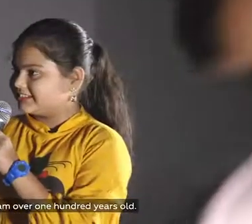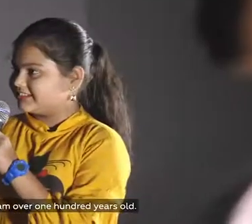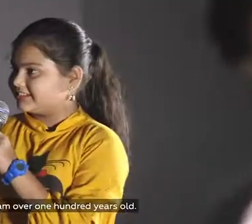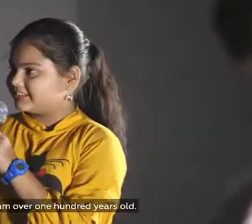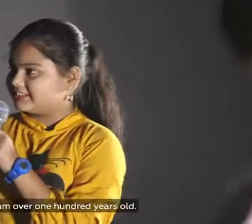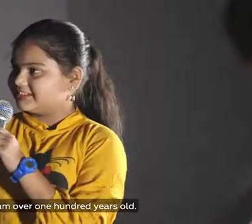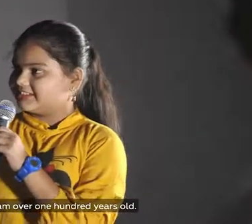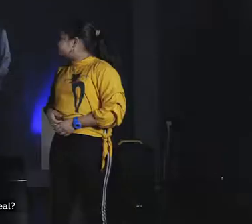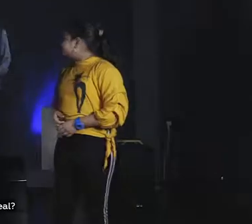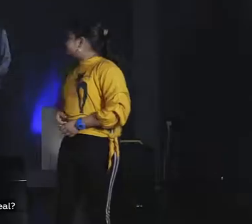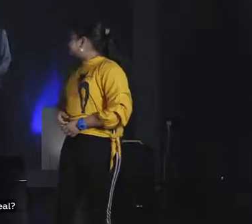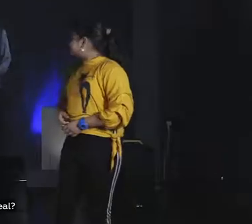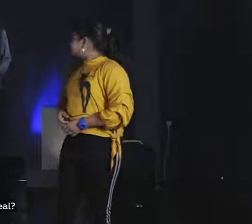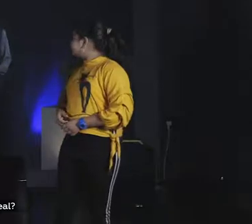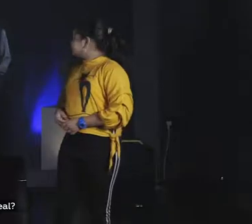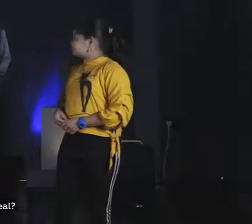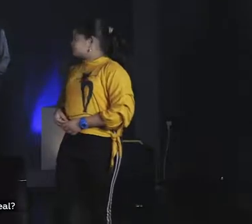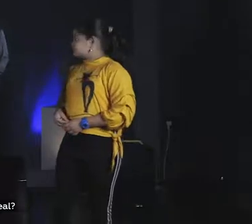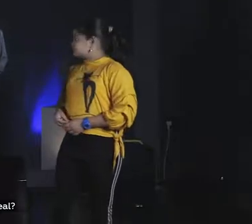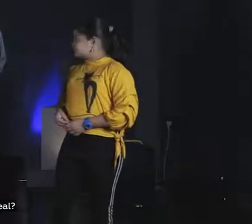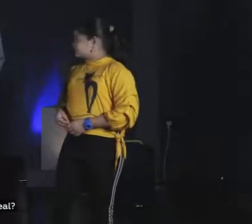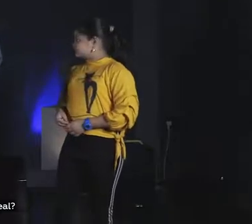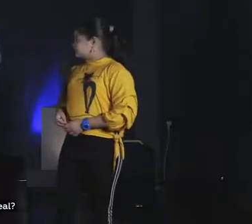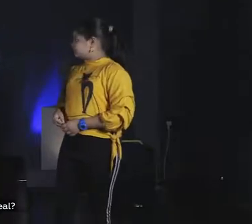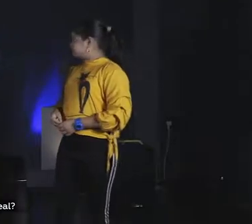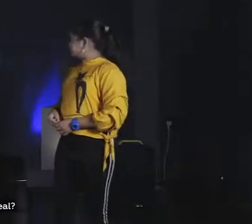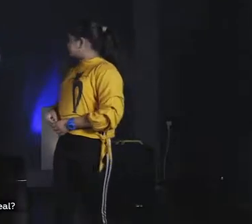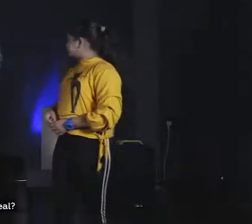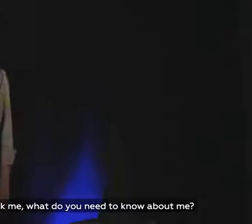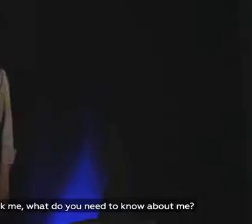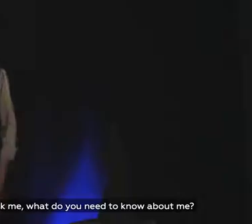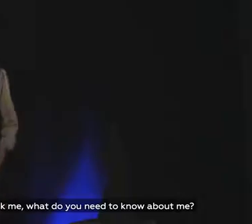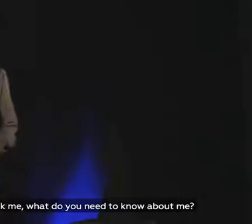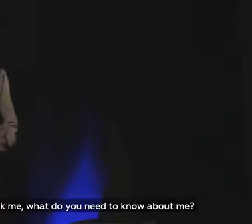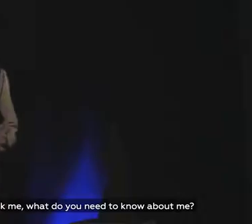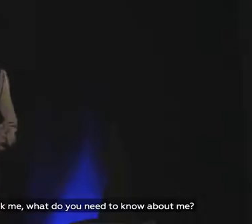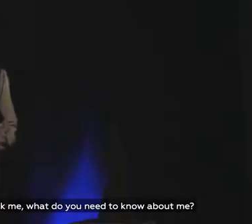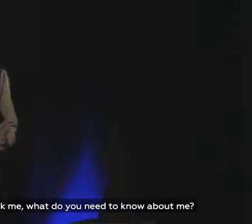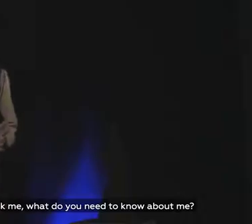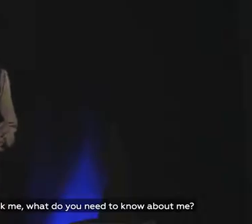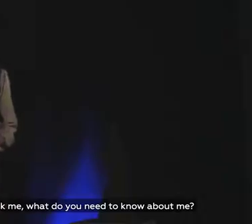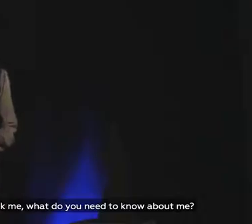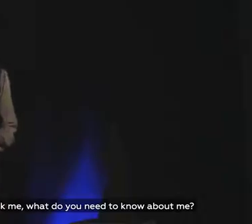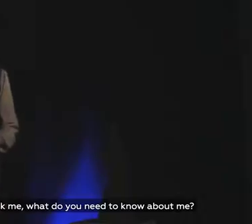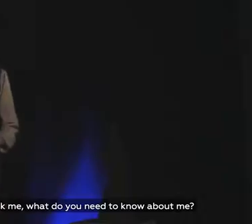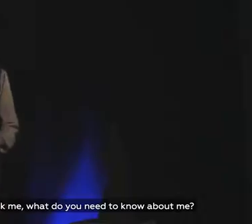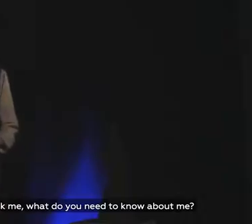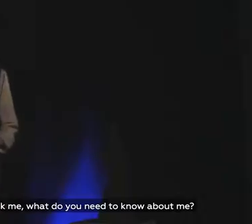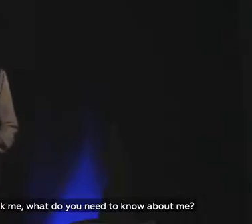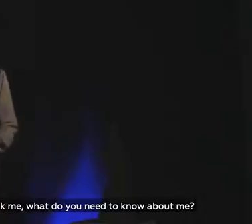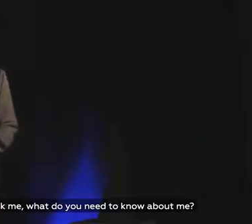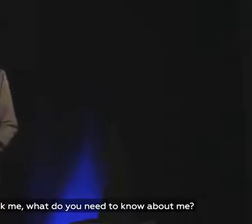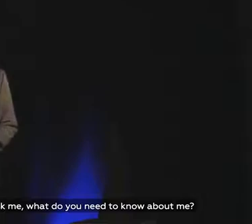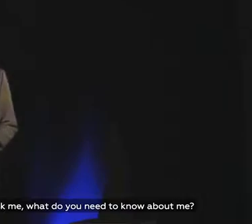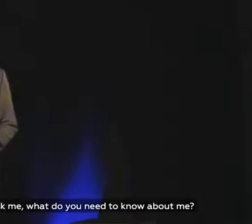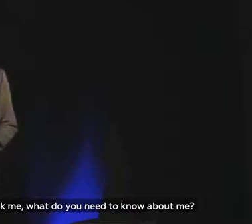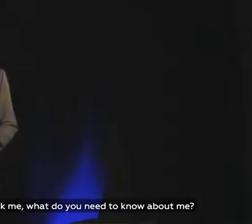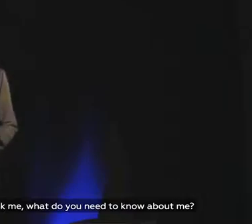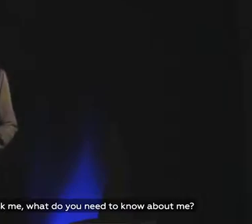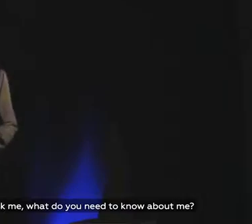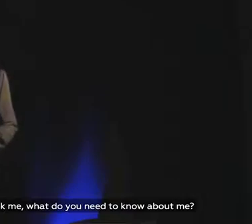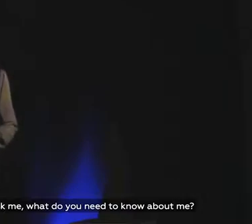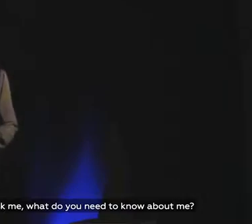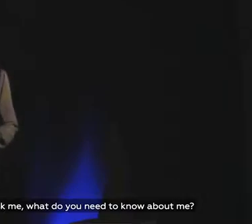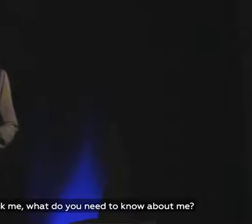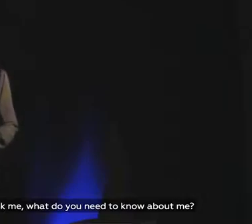100 years old. Are you real? As close to you, enough to impress you.